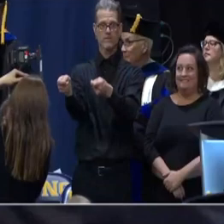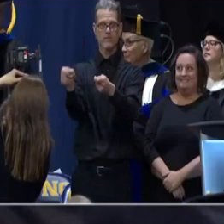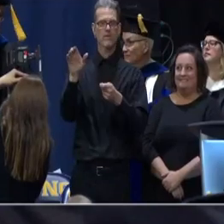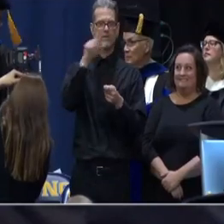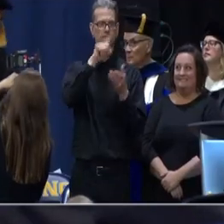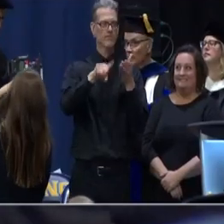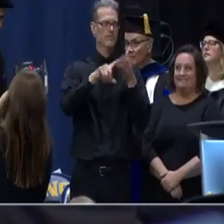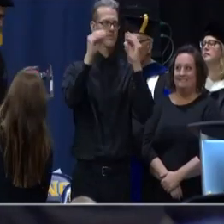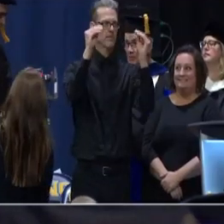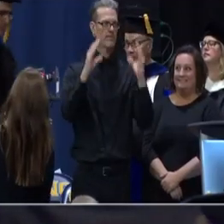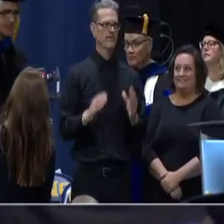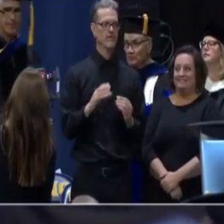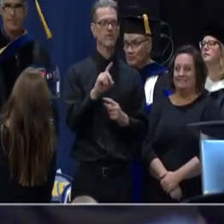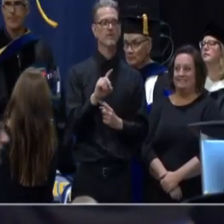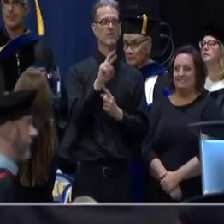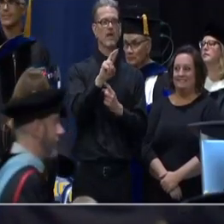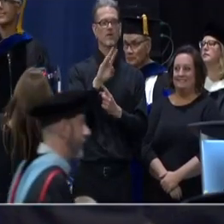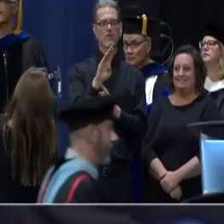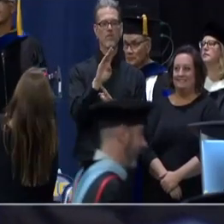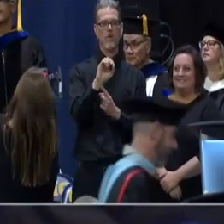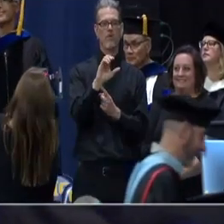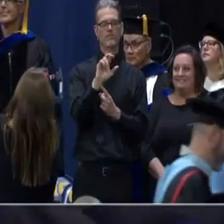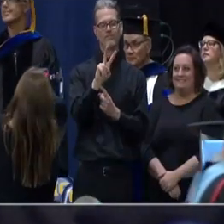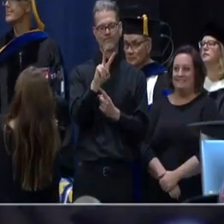her research professor, Dr. Vogel.